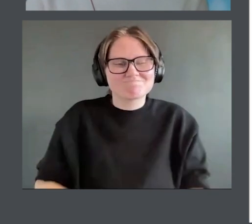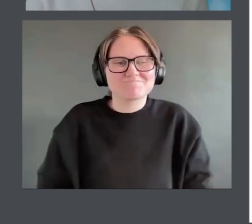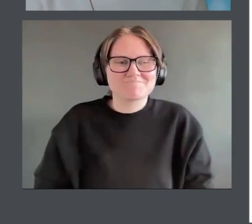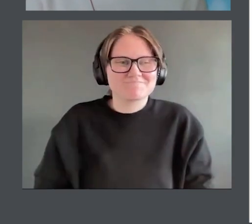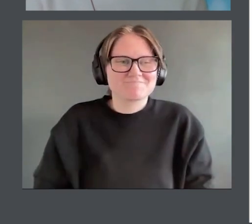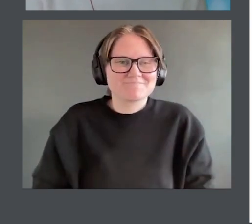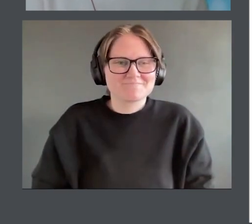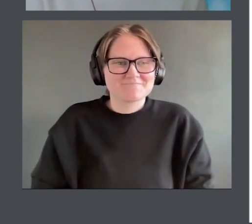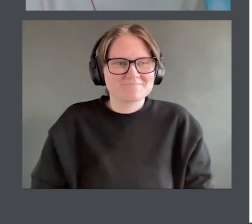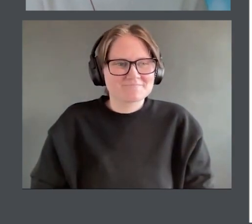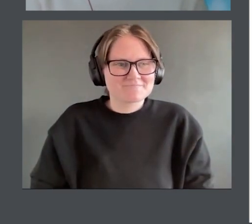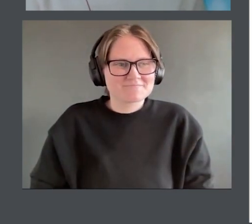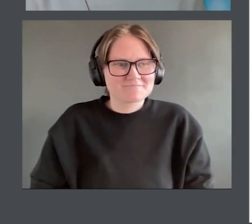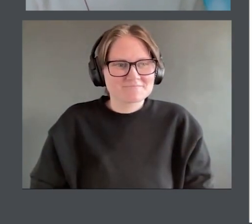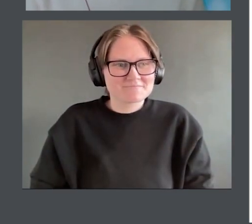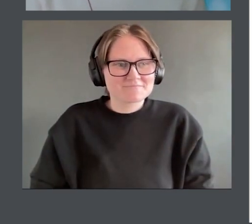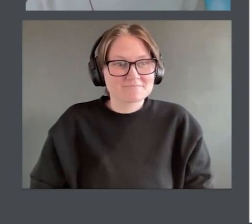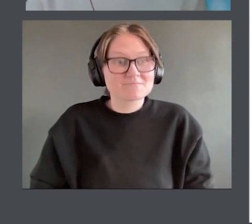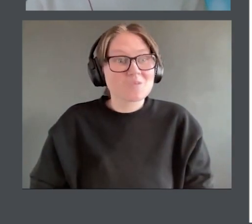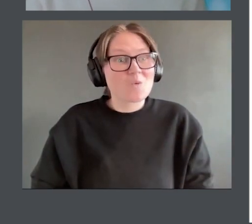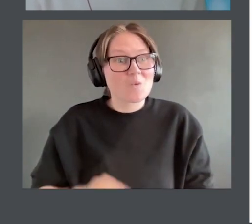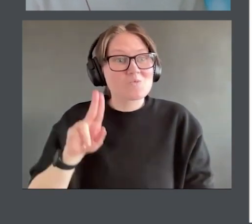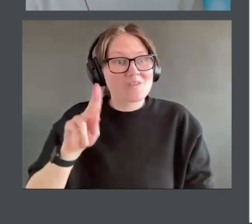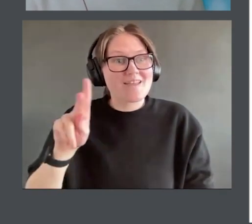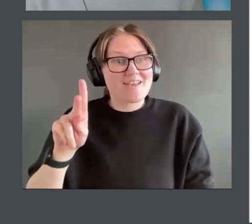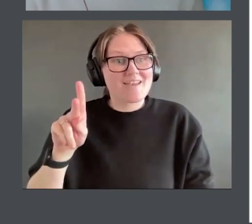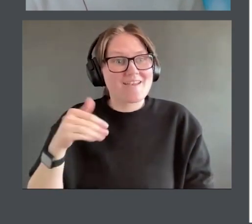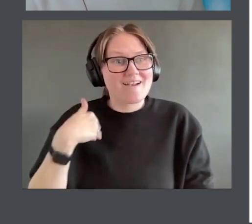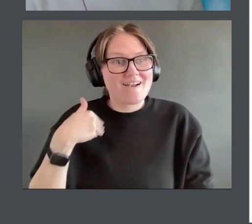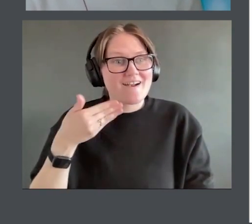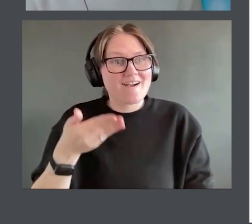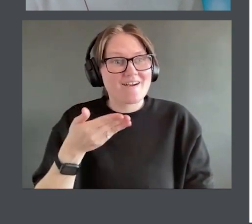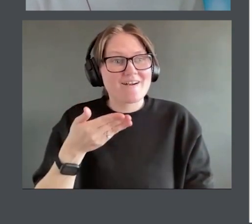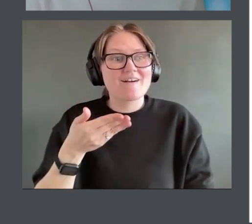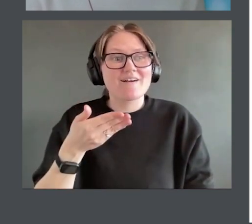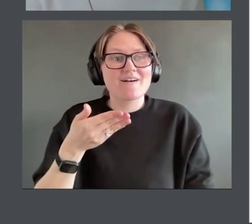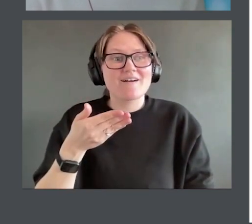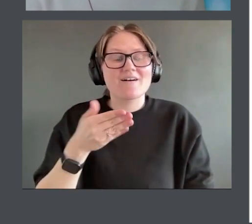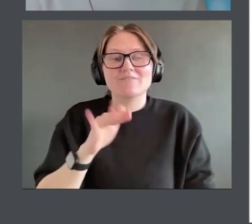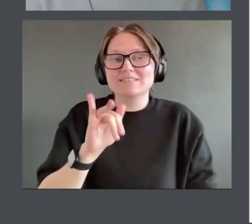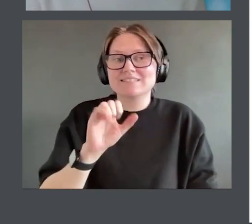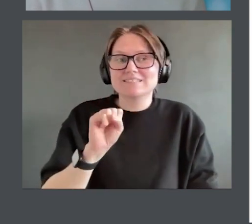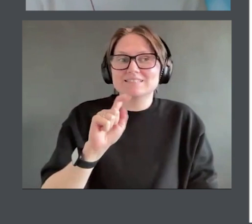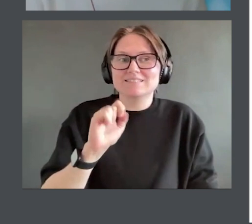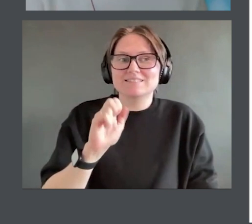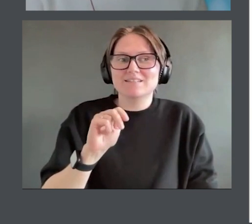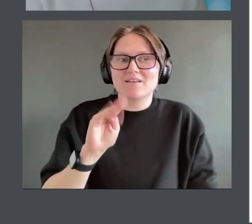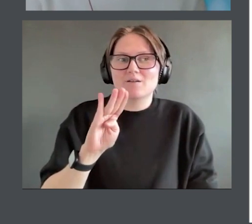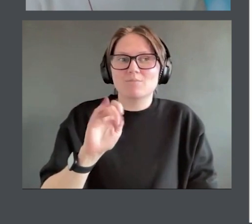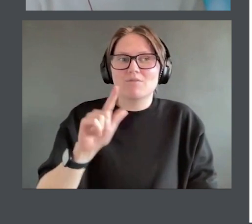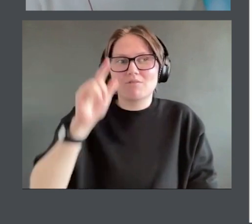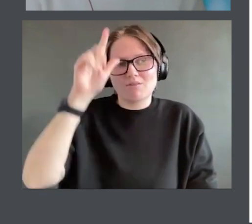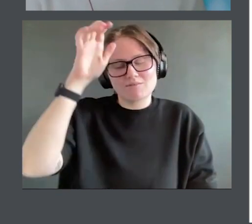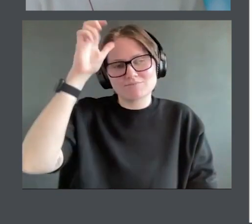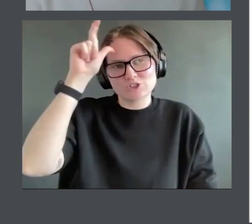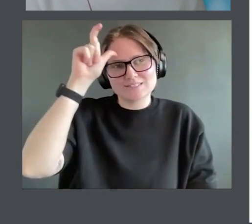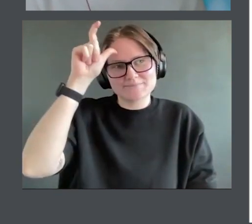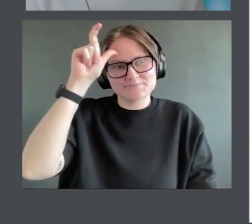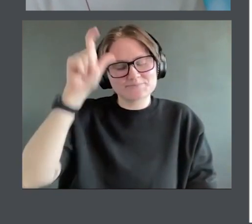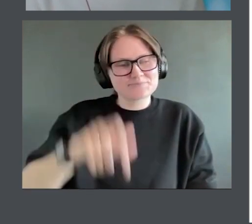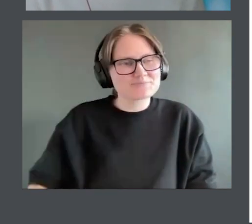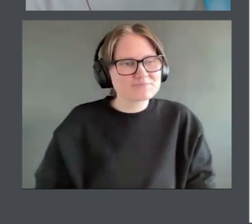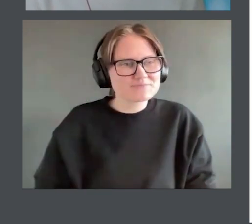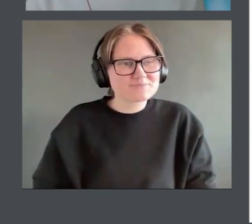Now we have UK, Istanbul. Istanbul. Yeah. All